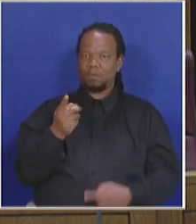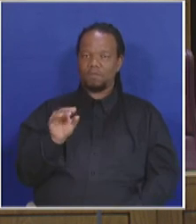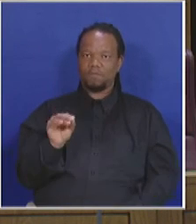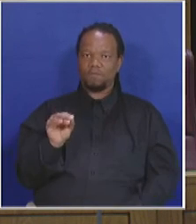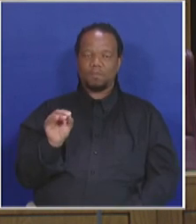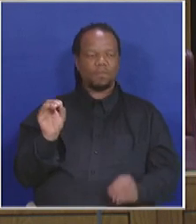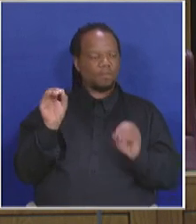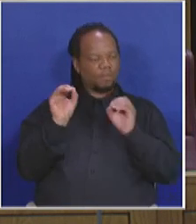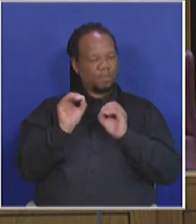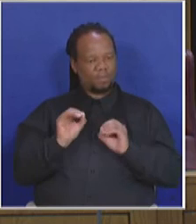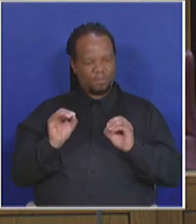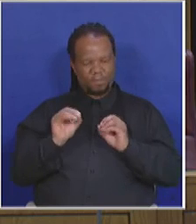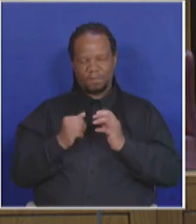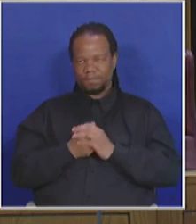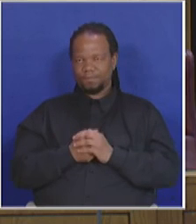None.